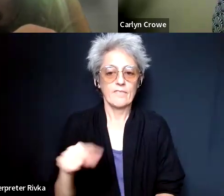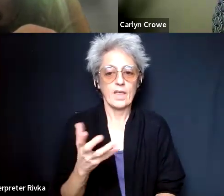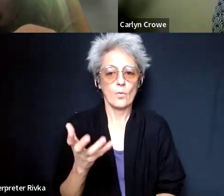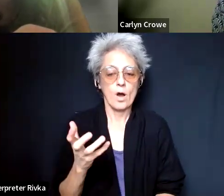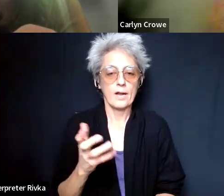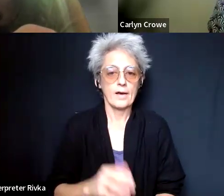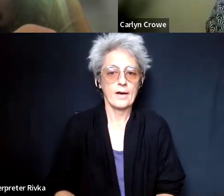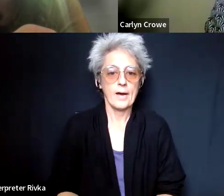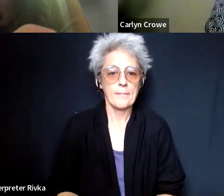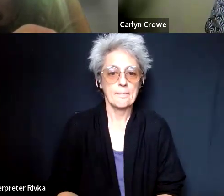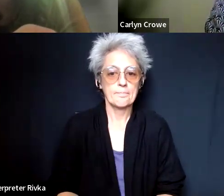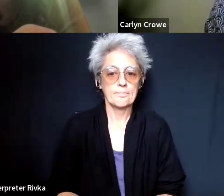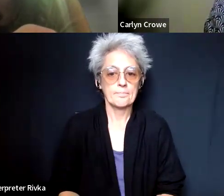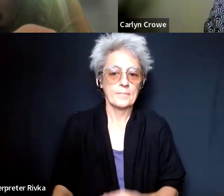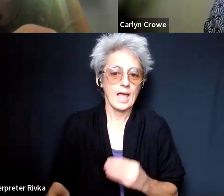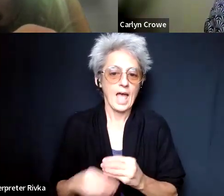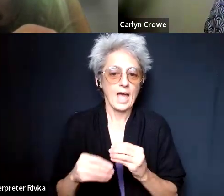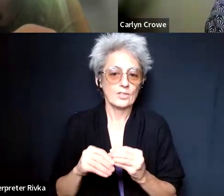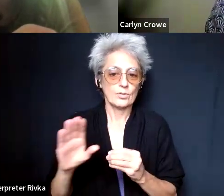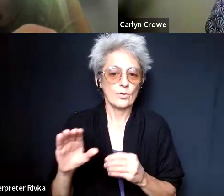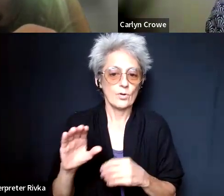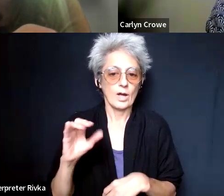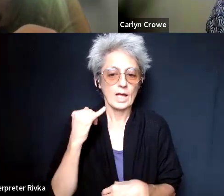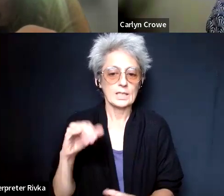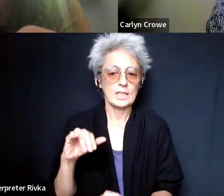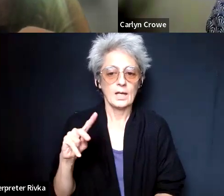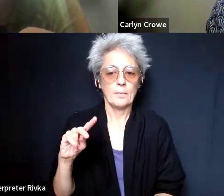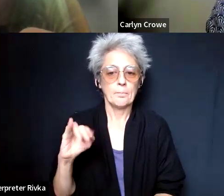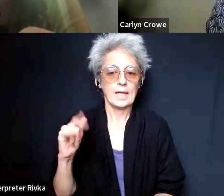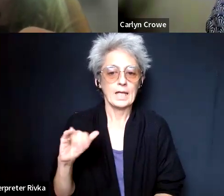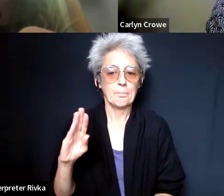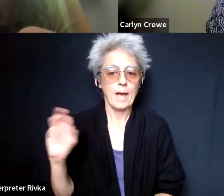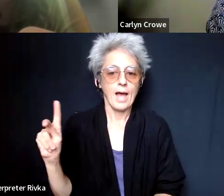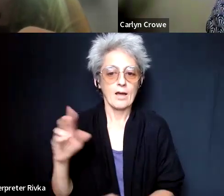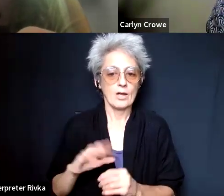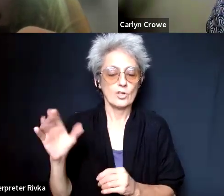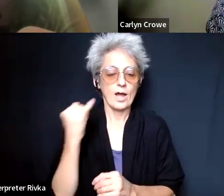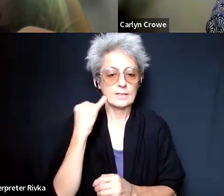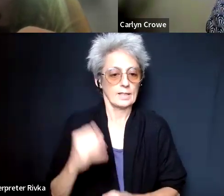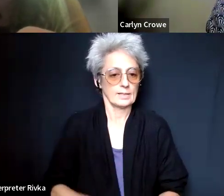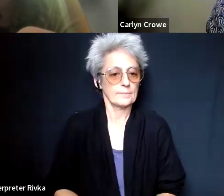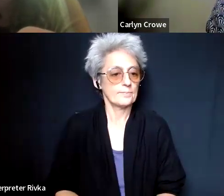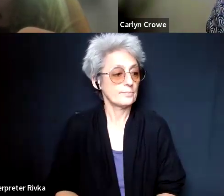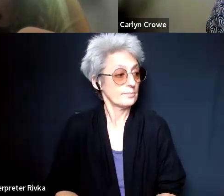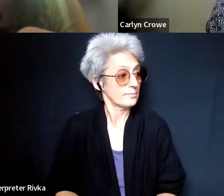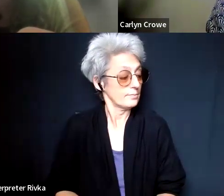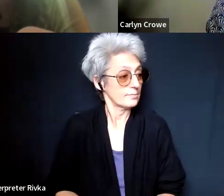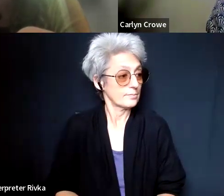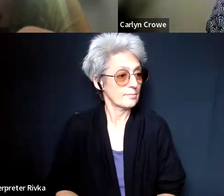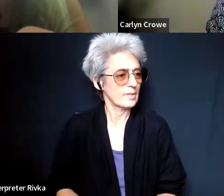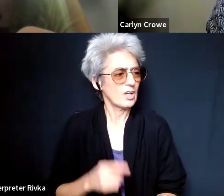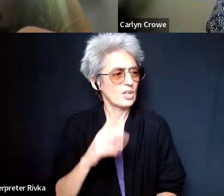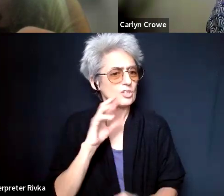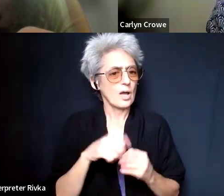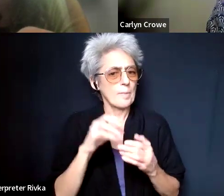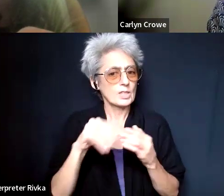piggyback on your ideas. I just have one, Amy, and that's what you were talking about for student excused absences. If you're